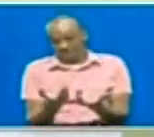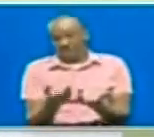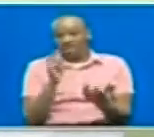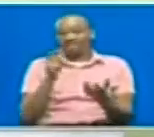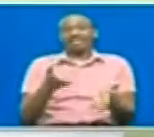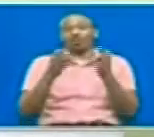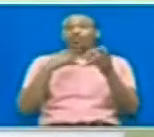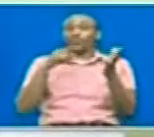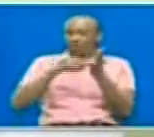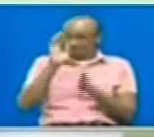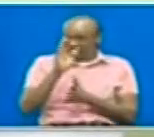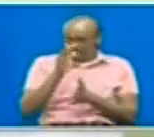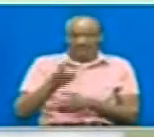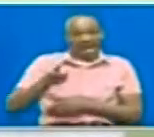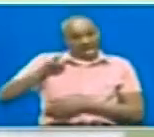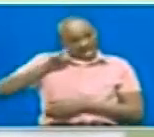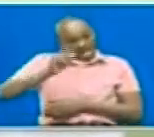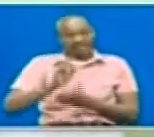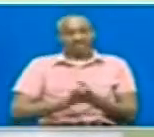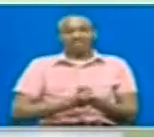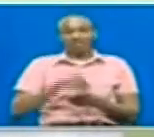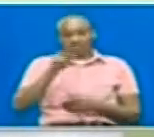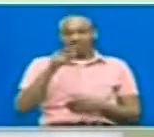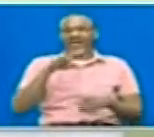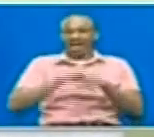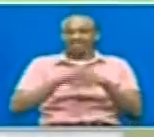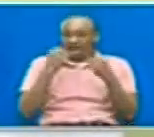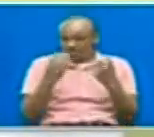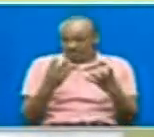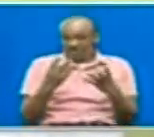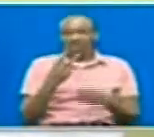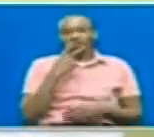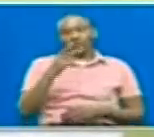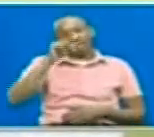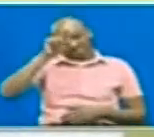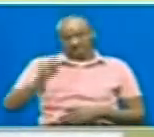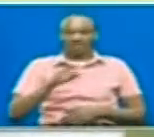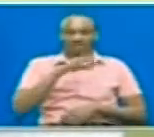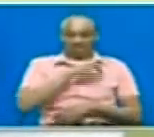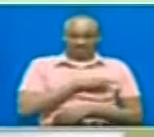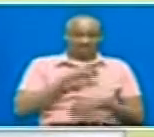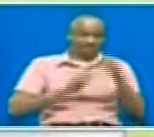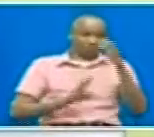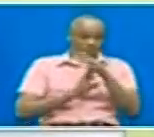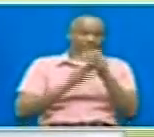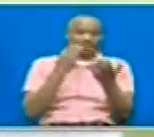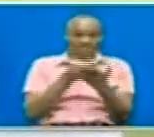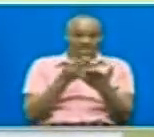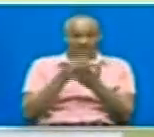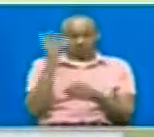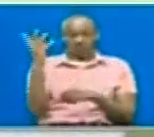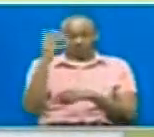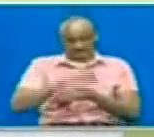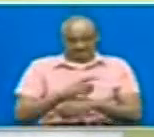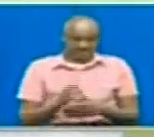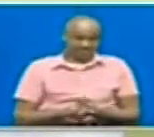his points in the PGK order of merit and pocketed a cool Kenya shillings 200,000 as the top prize money for the 4-day